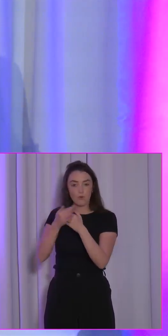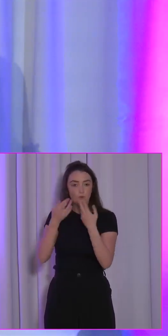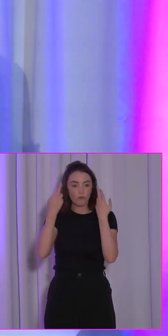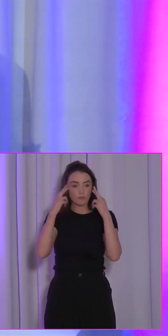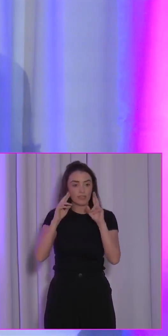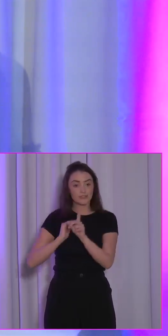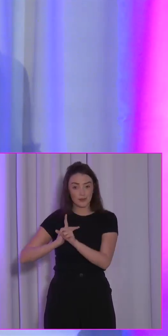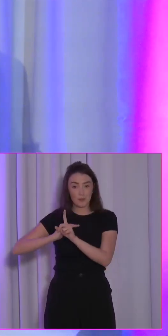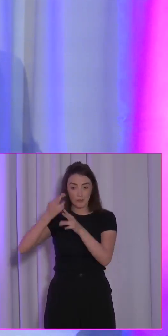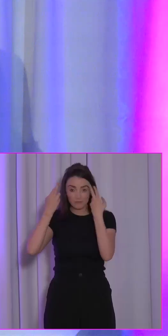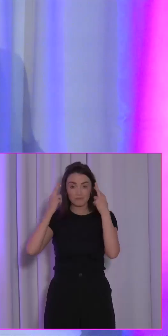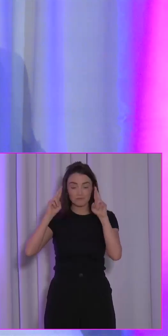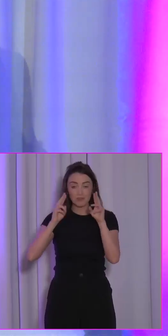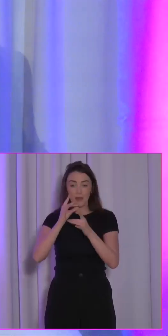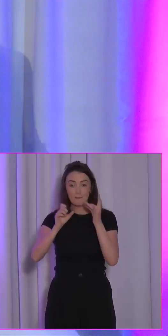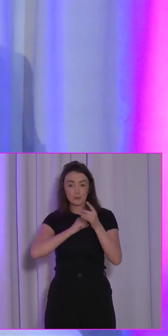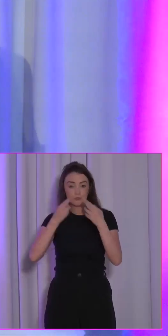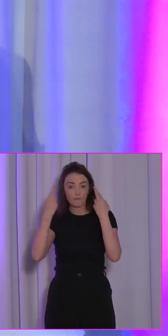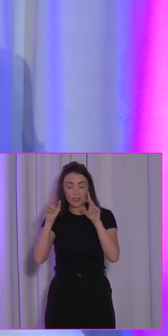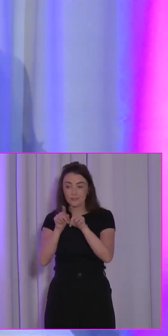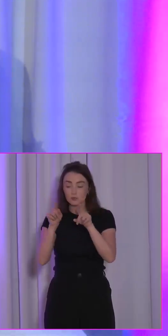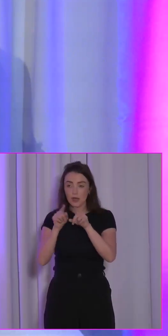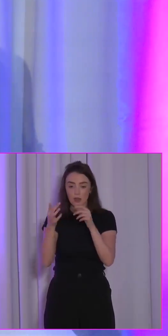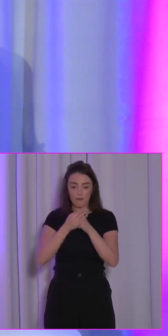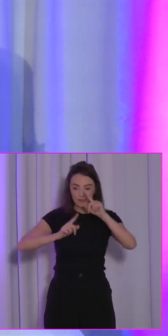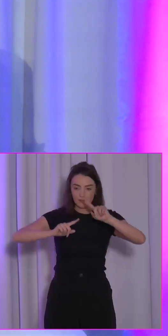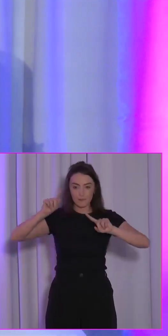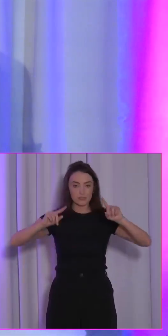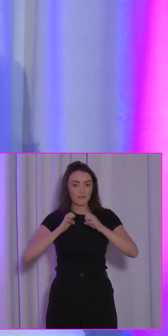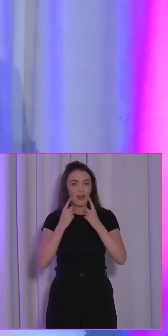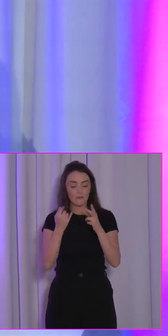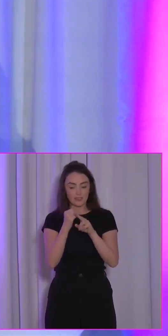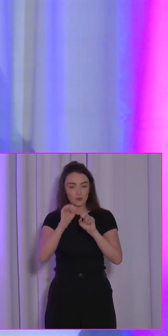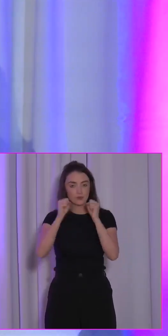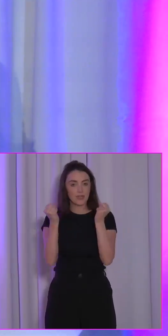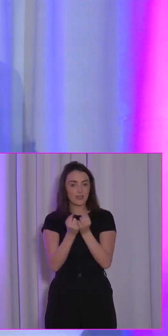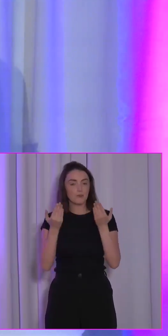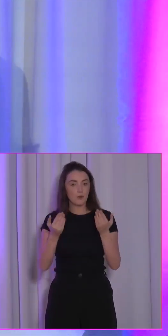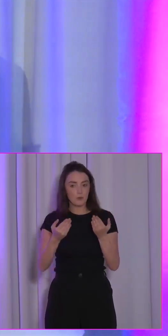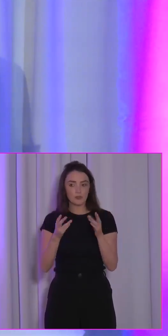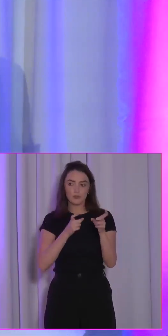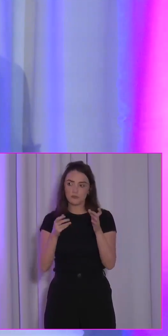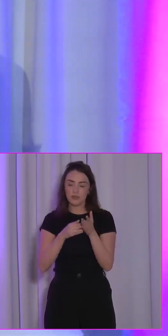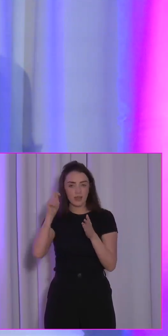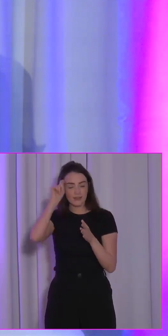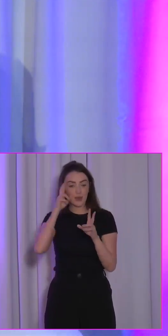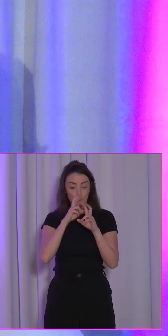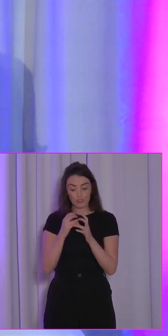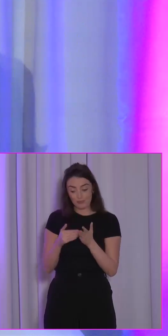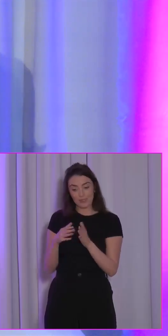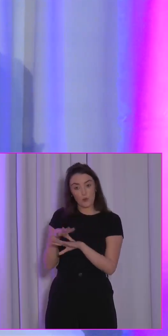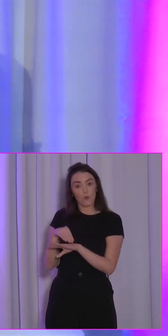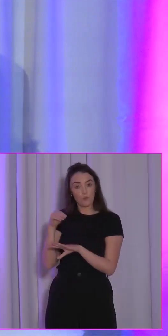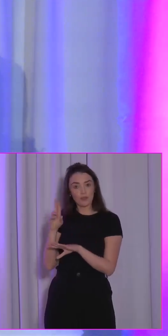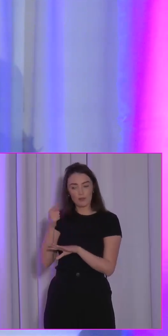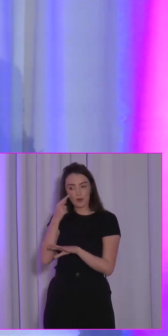in our media and to ensure that it's reflective of the diversity of everybody in society. So yeah, I think that research is old and it's something we